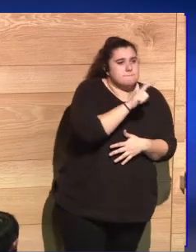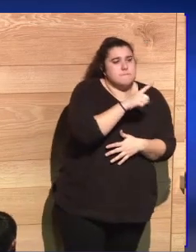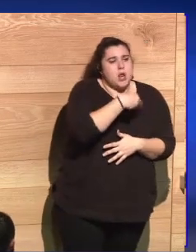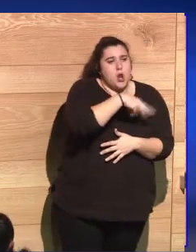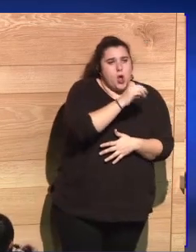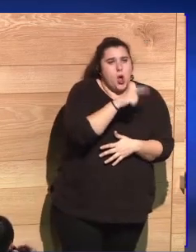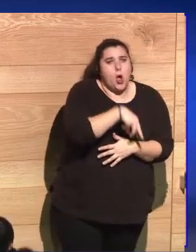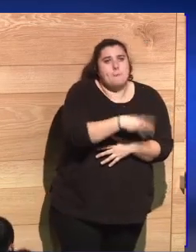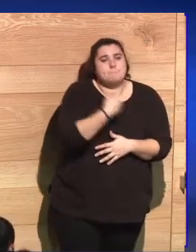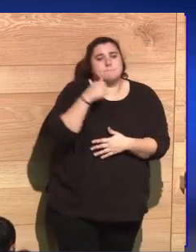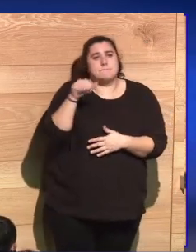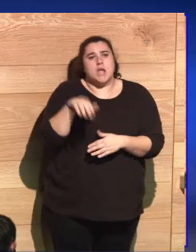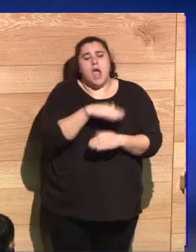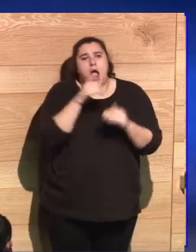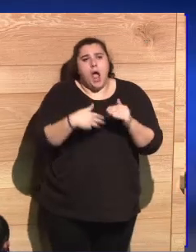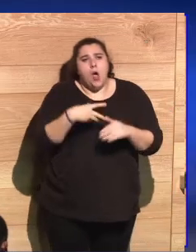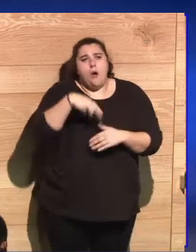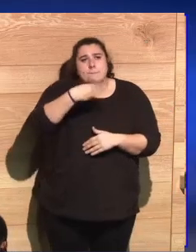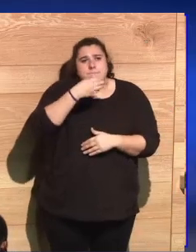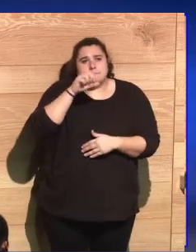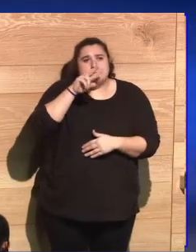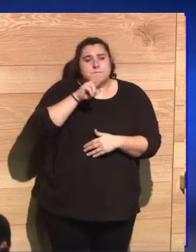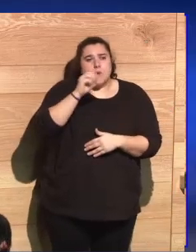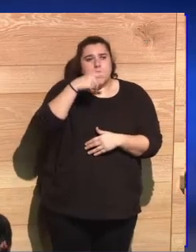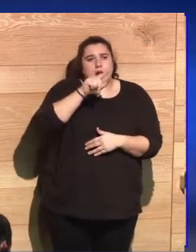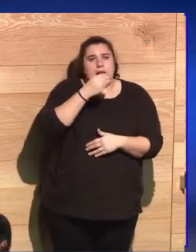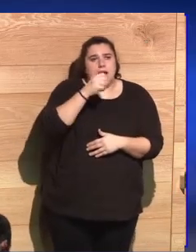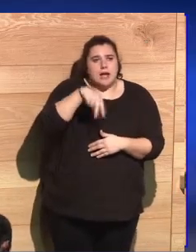and Kerouac himself, and